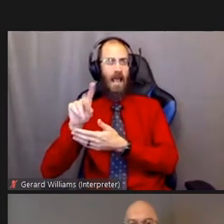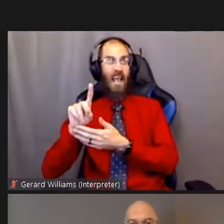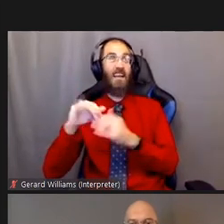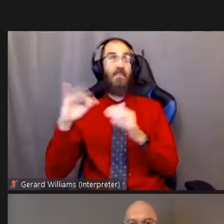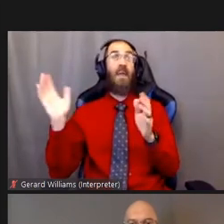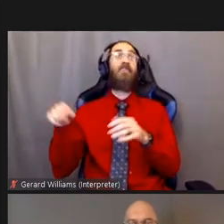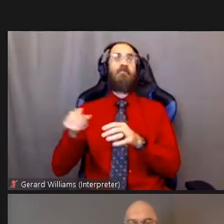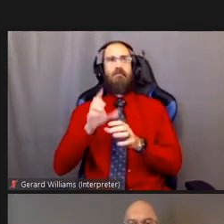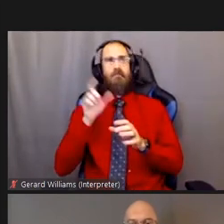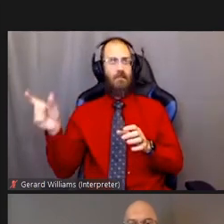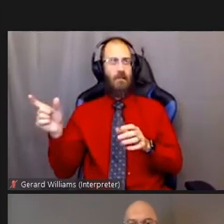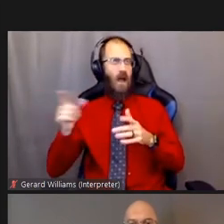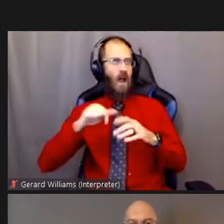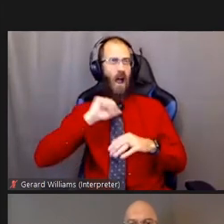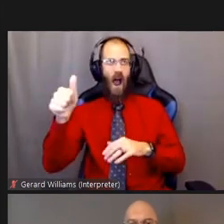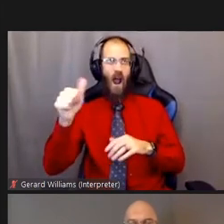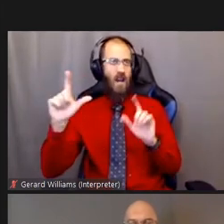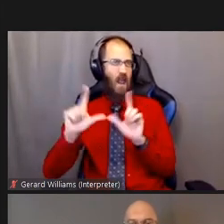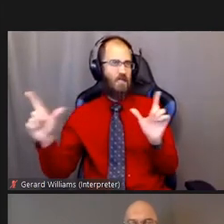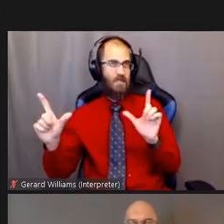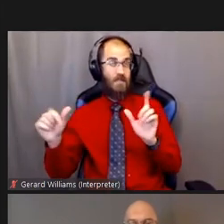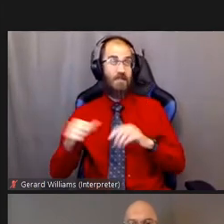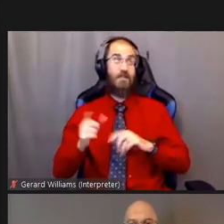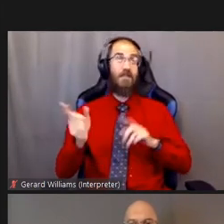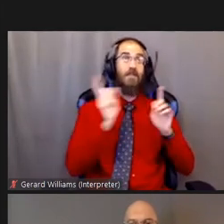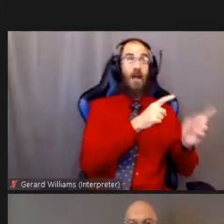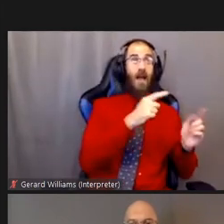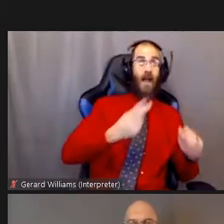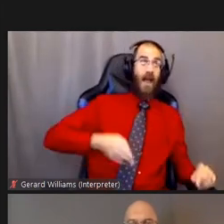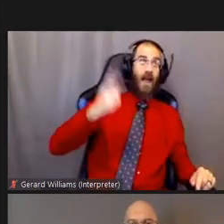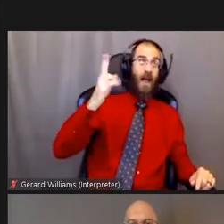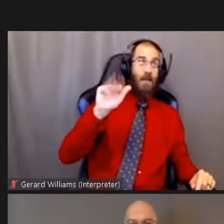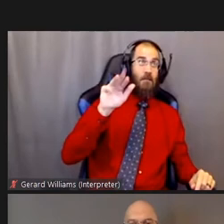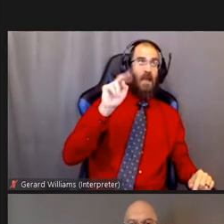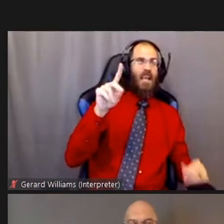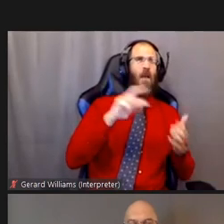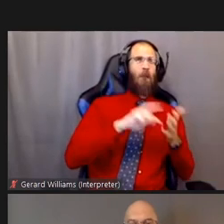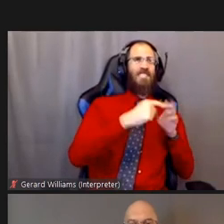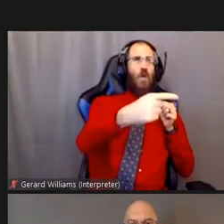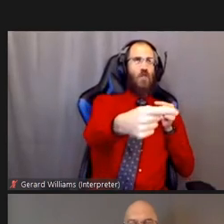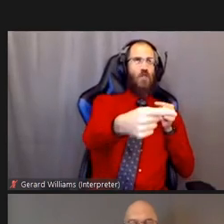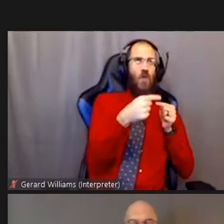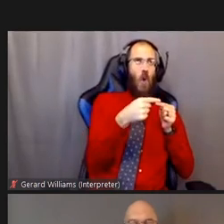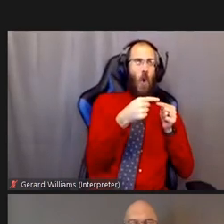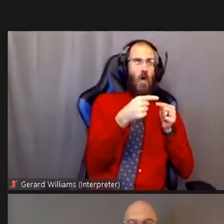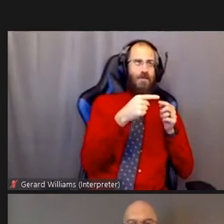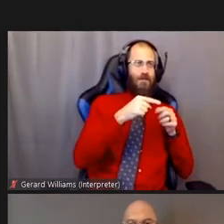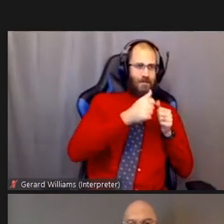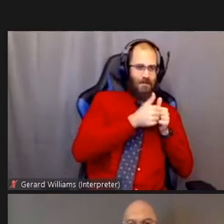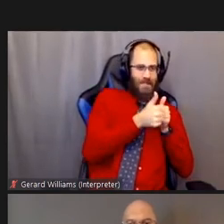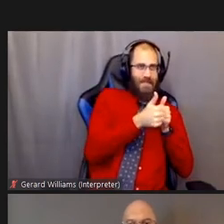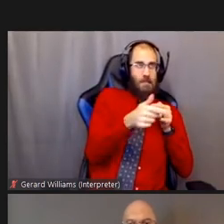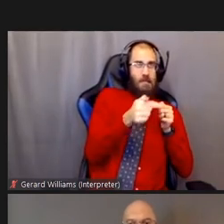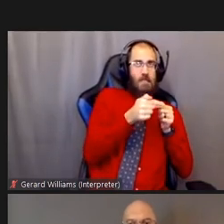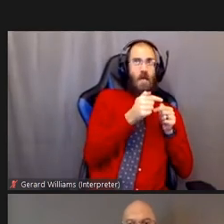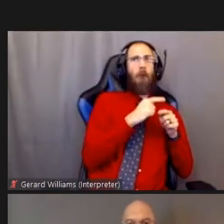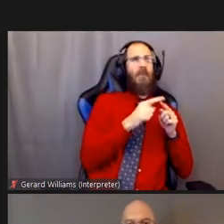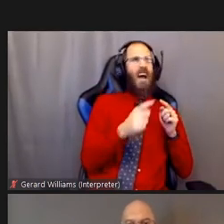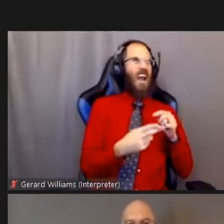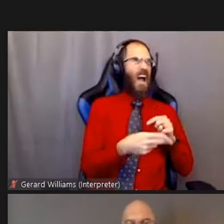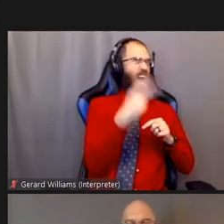space. Now, high band spectrum basically travels short distances at high capacity with fast speeds. Low